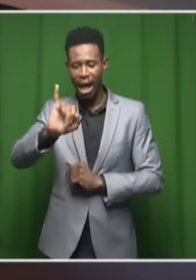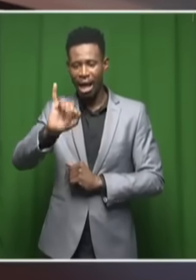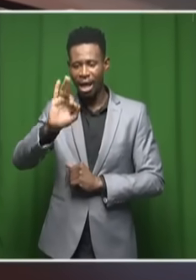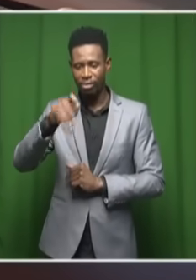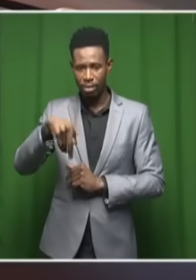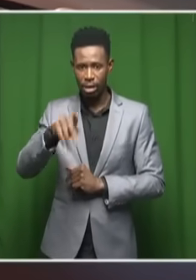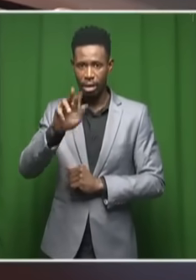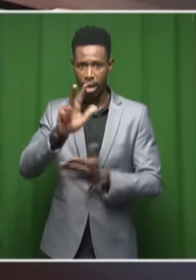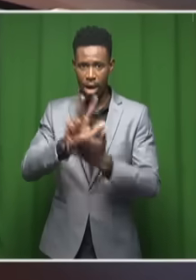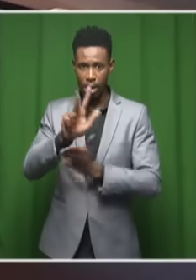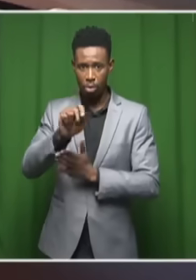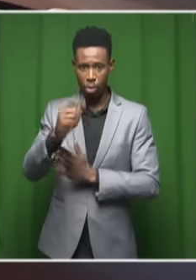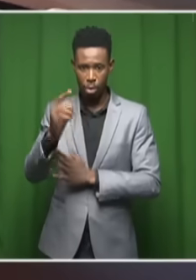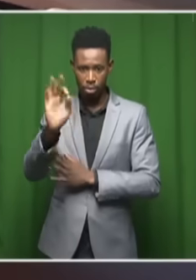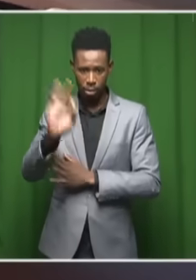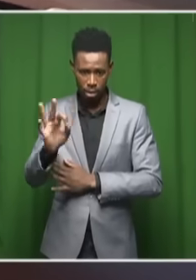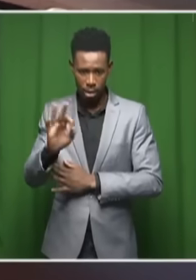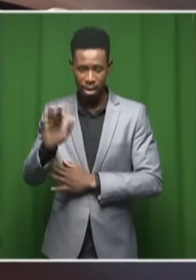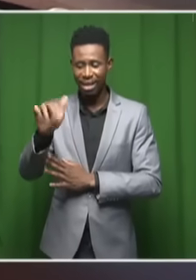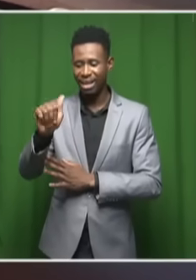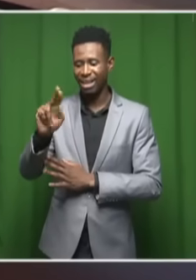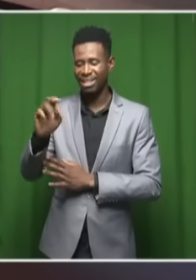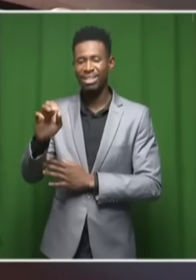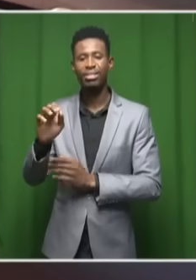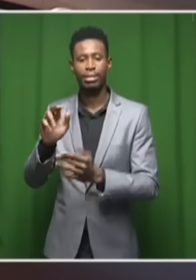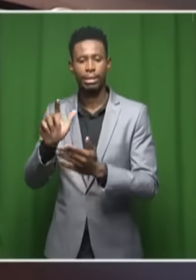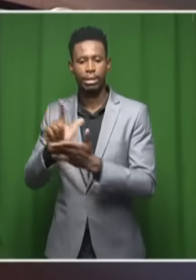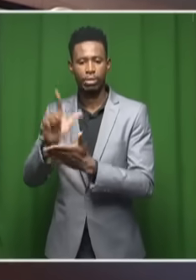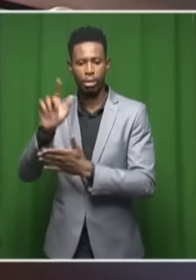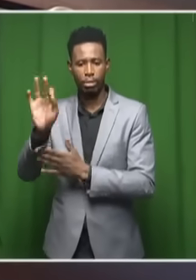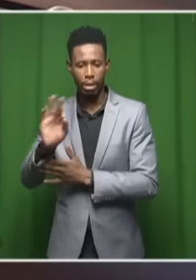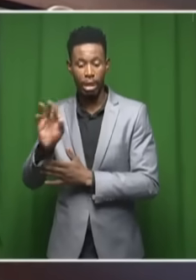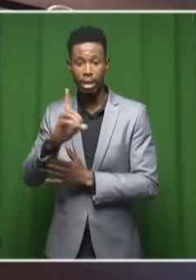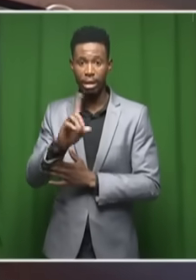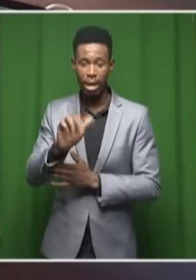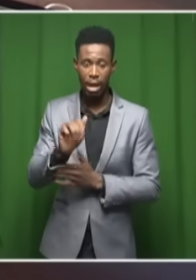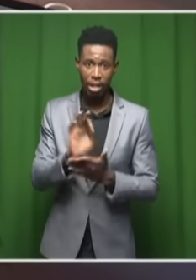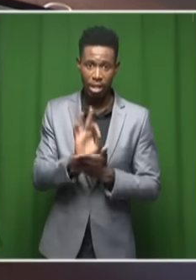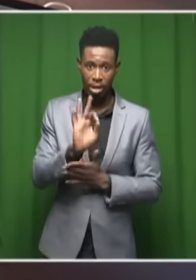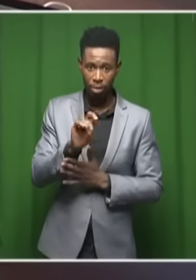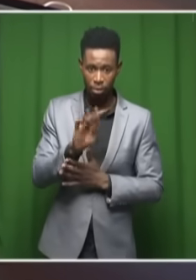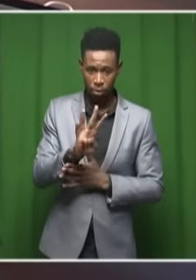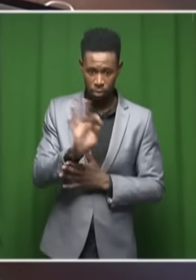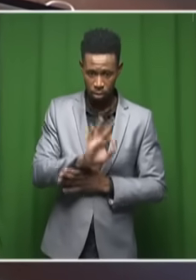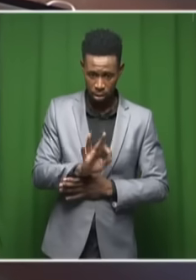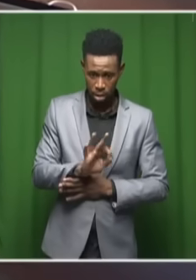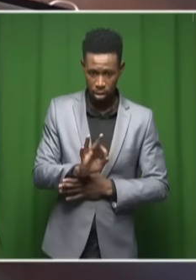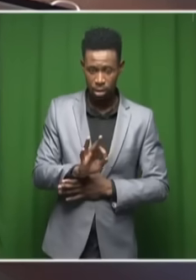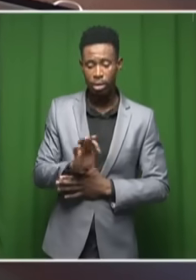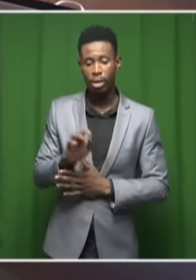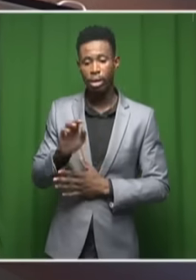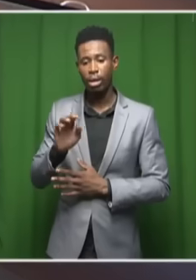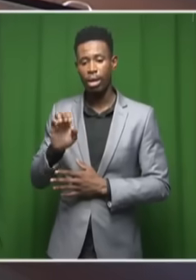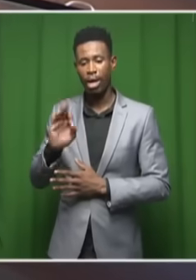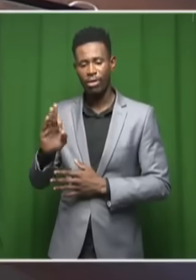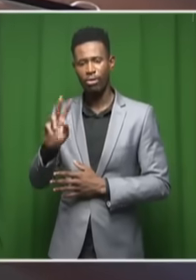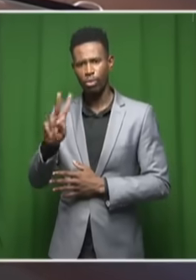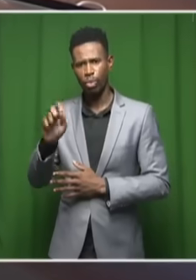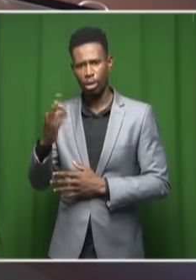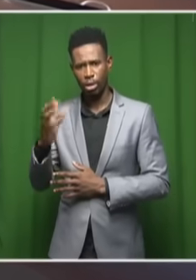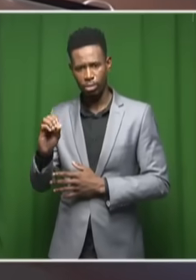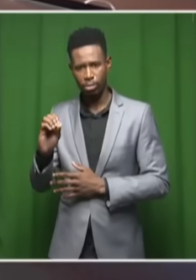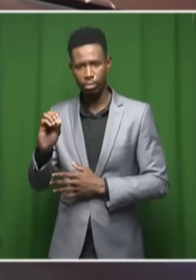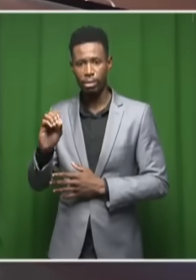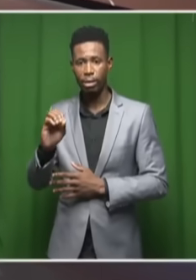17% for the ANC, the DA at 13.4%. That as 100% of the counting